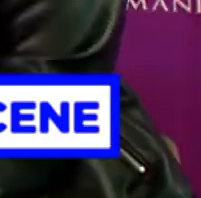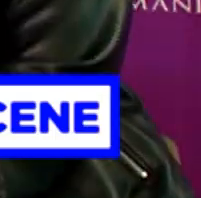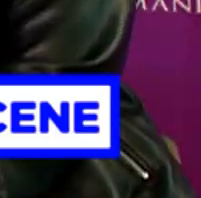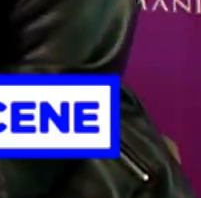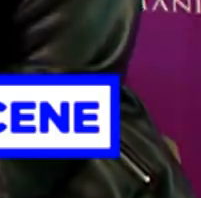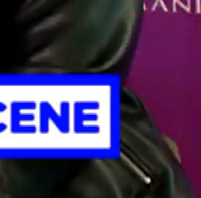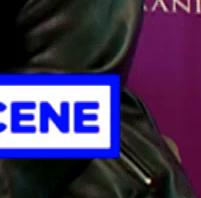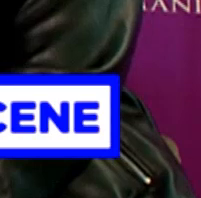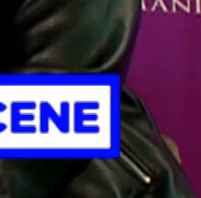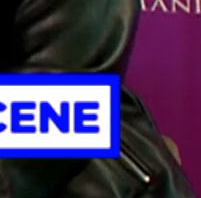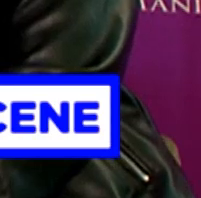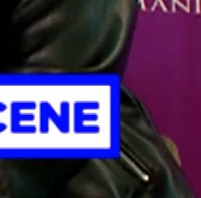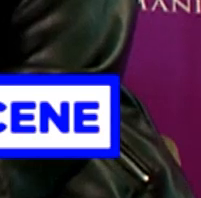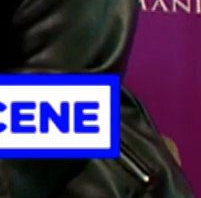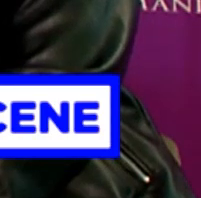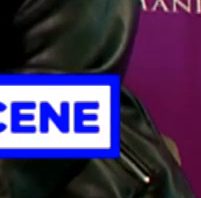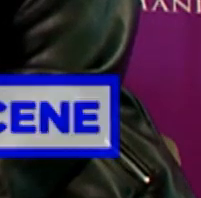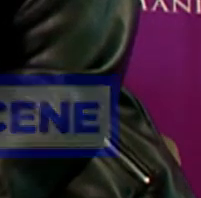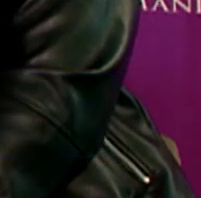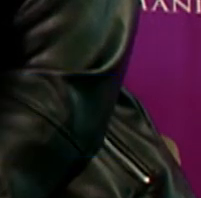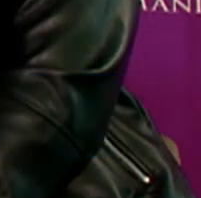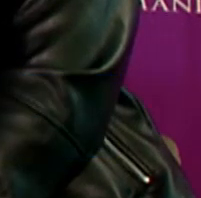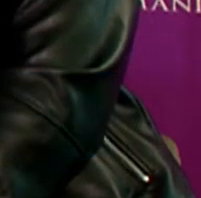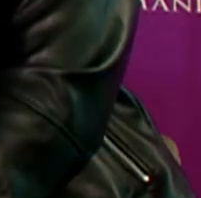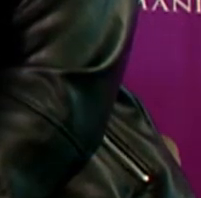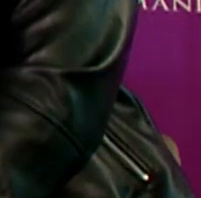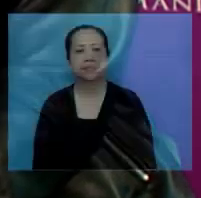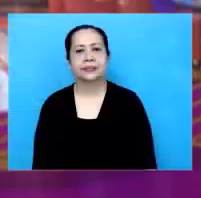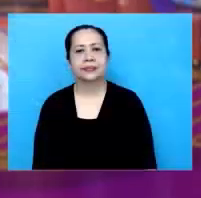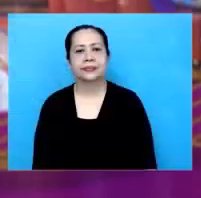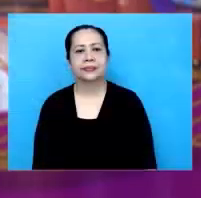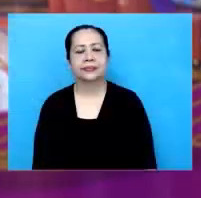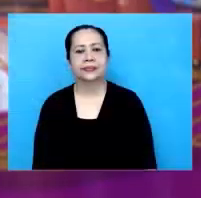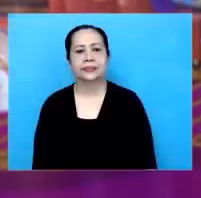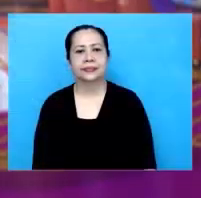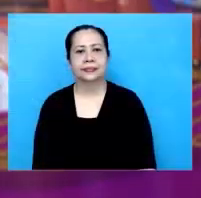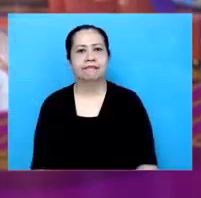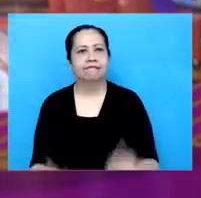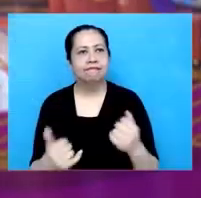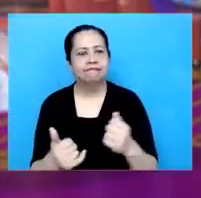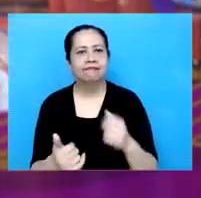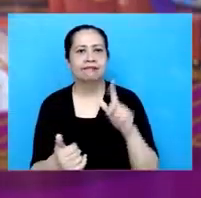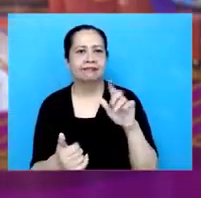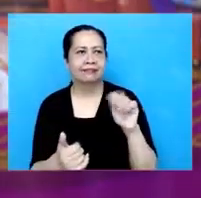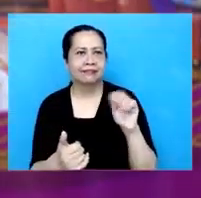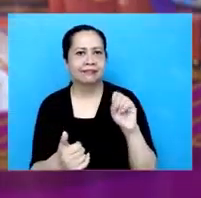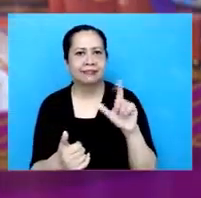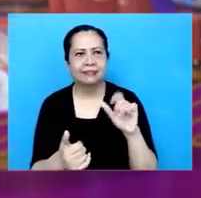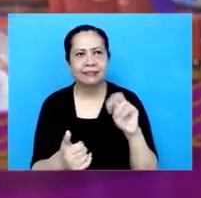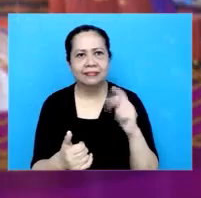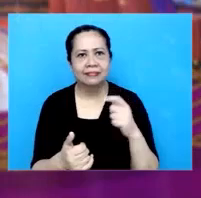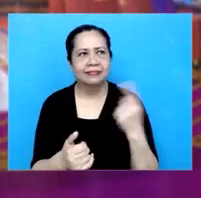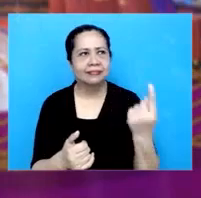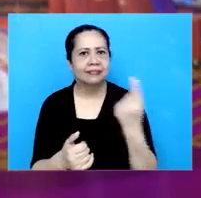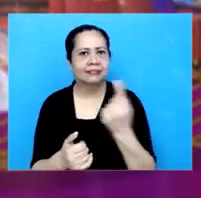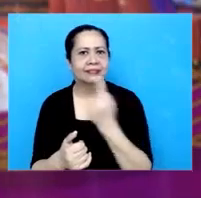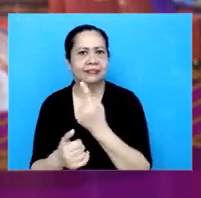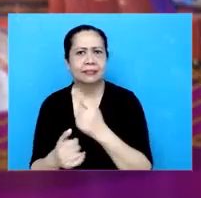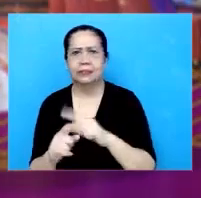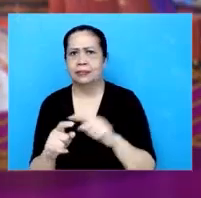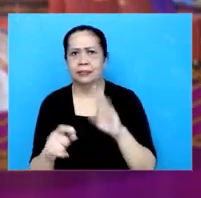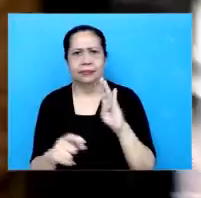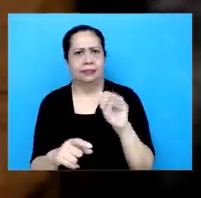Kung meron man mga pa-isa-isang vocalist, Lea Salonga and stuff, but bands. I